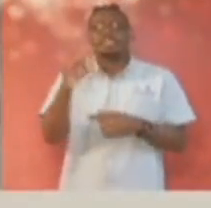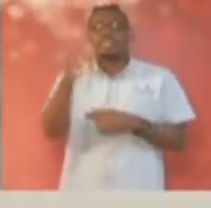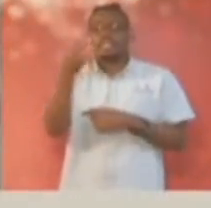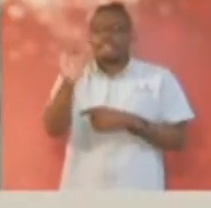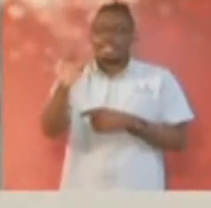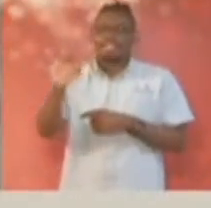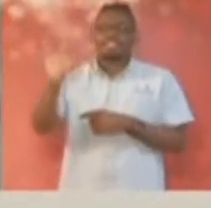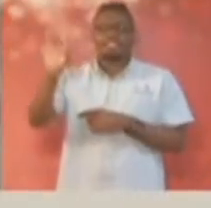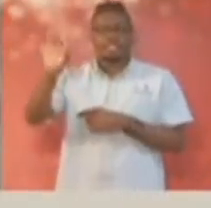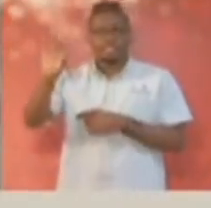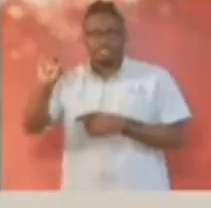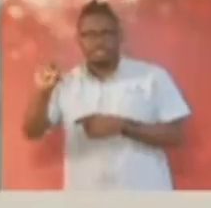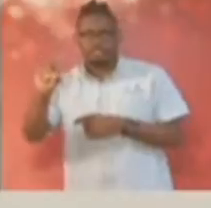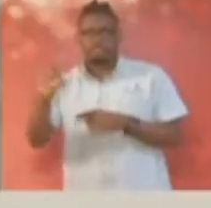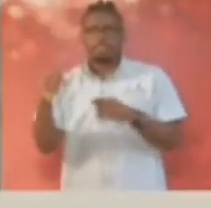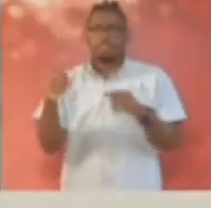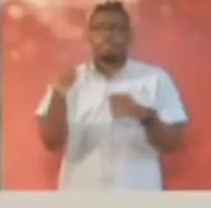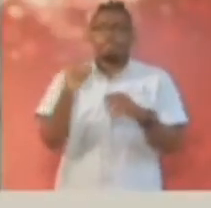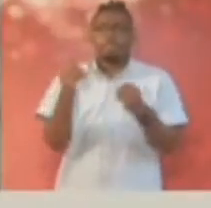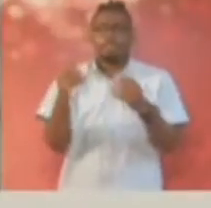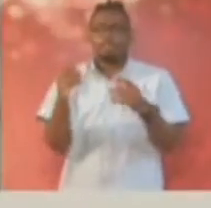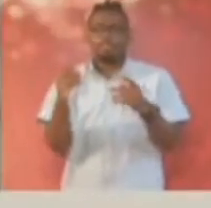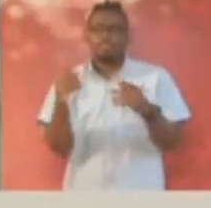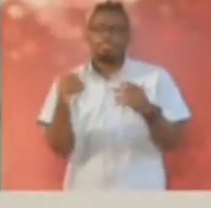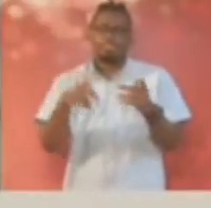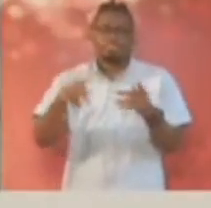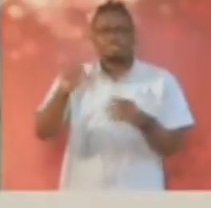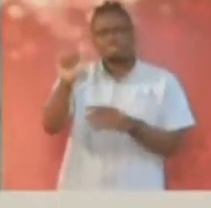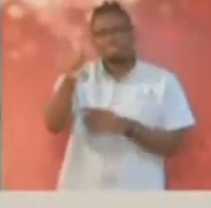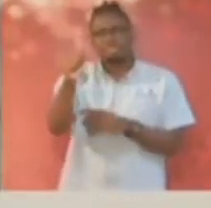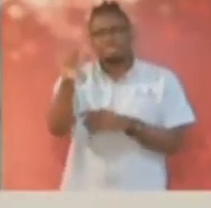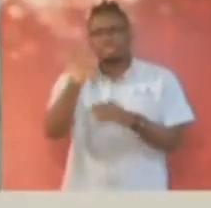prevalence was 10%. And today,